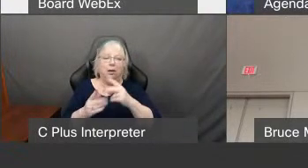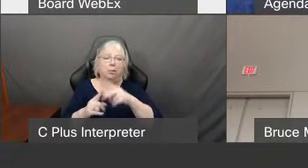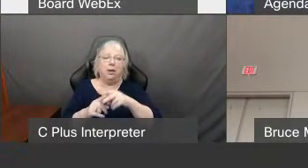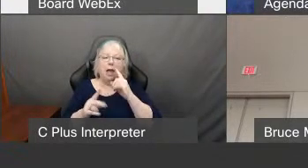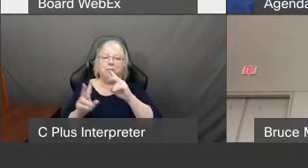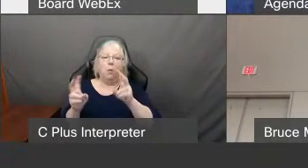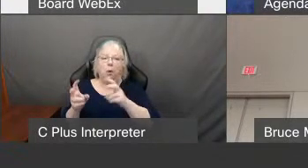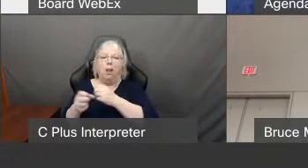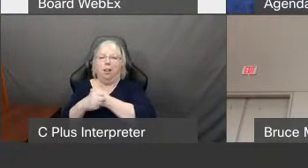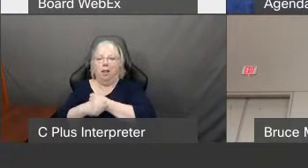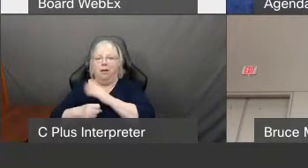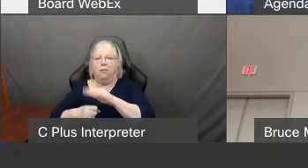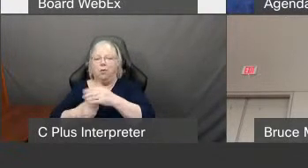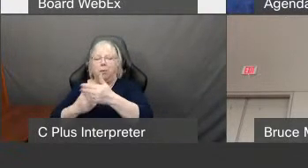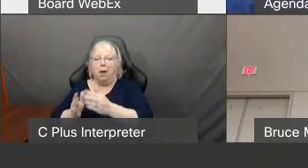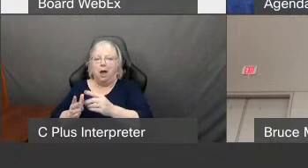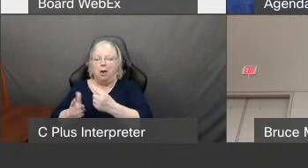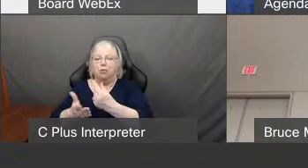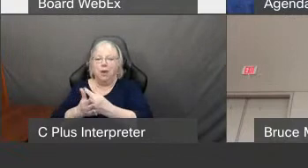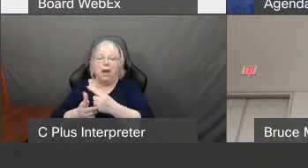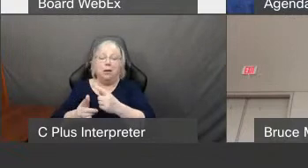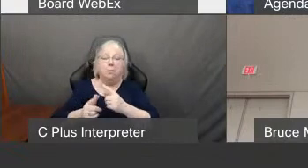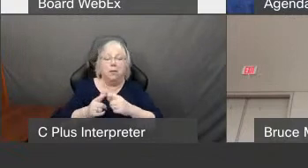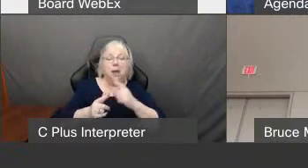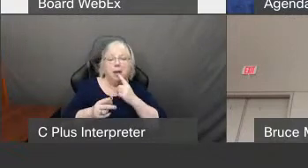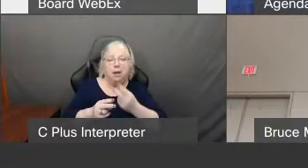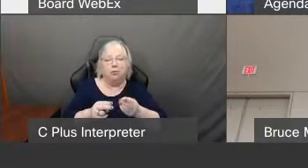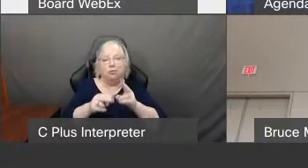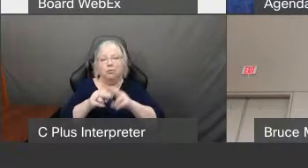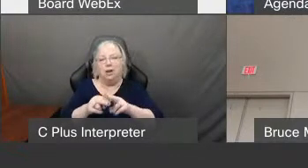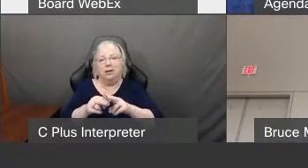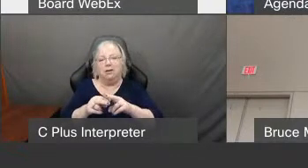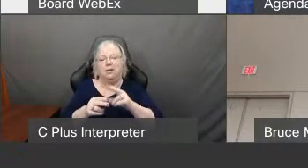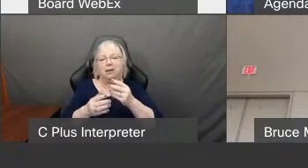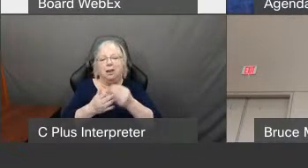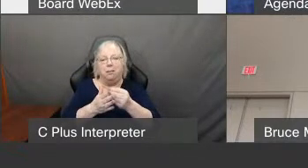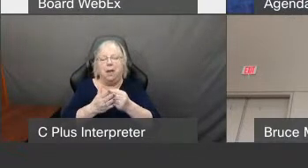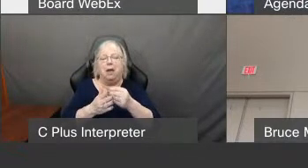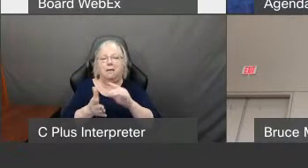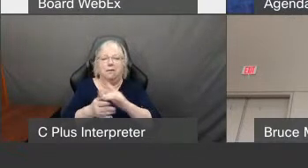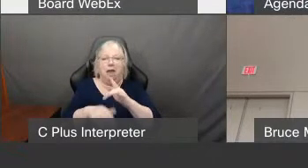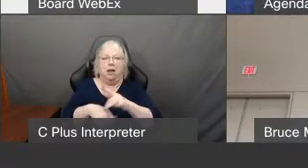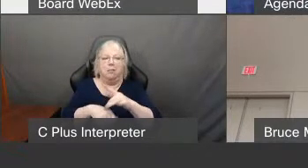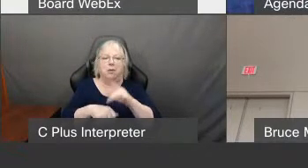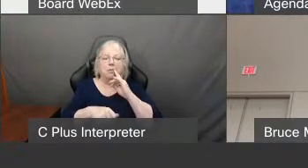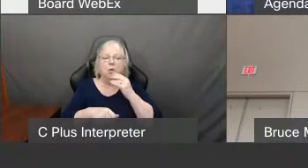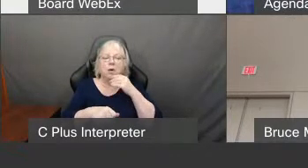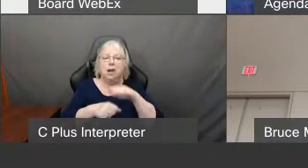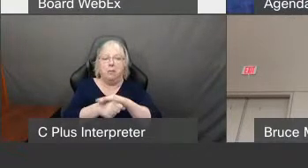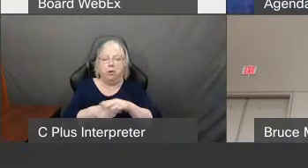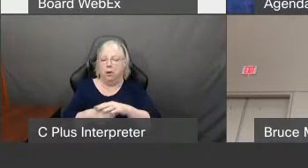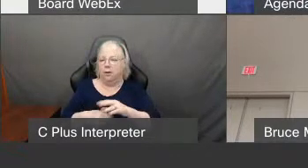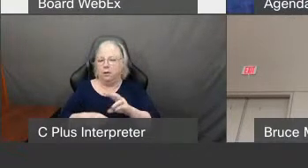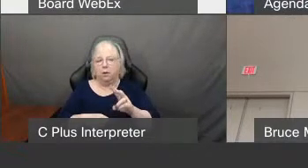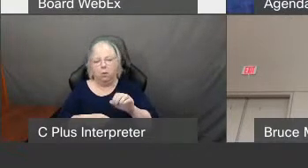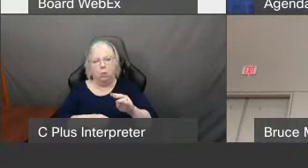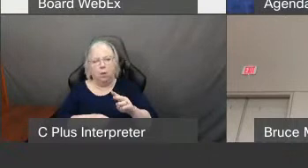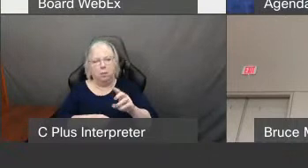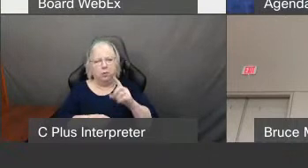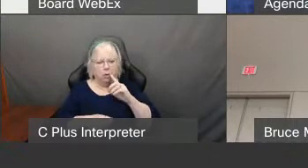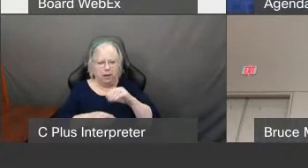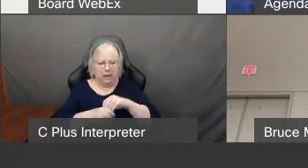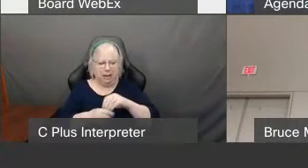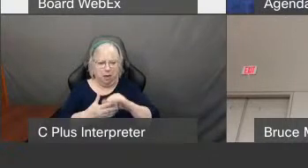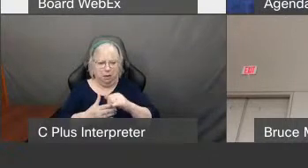next level rather than $1,000 per neighborhood. And in those parameters, would we have it? So like if you